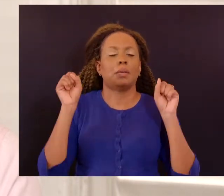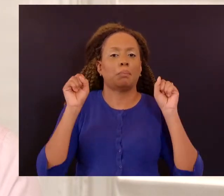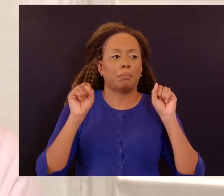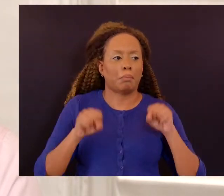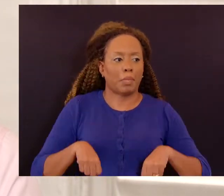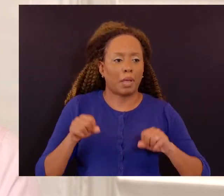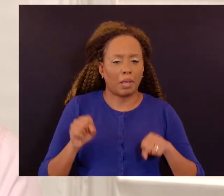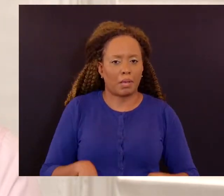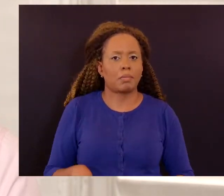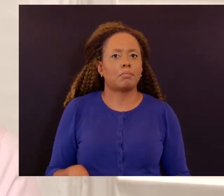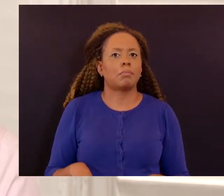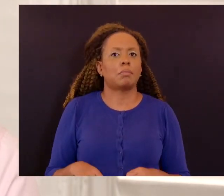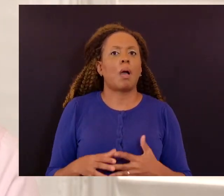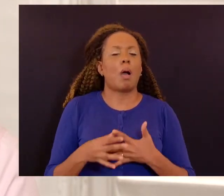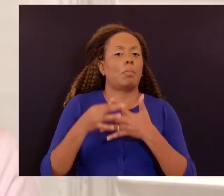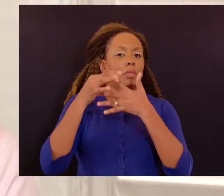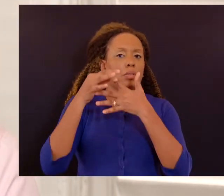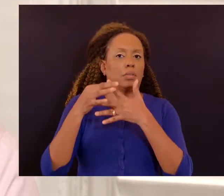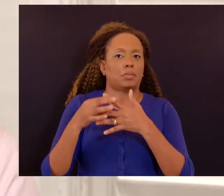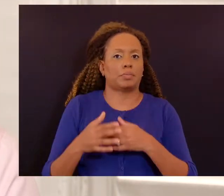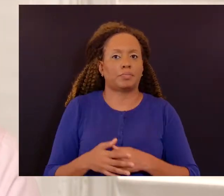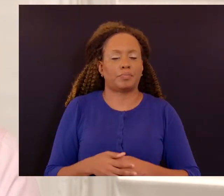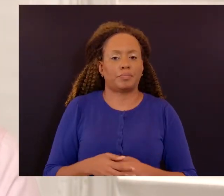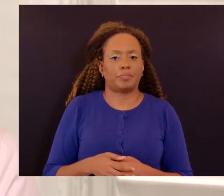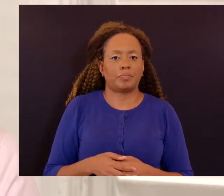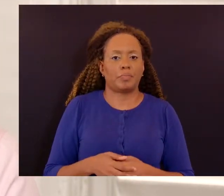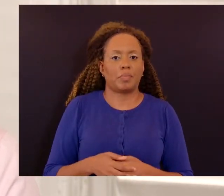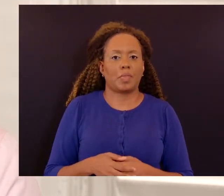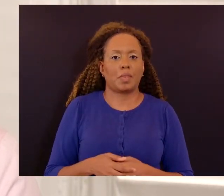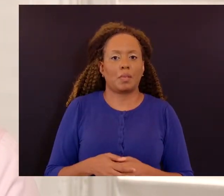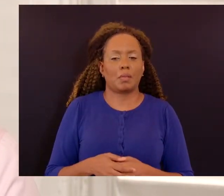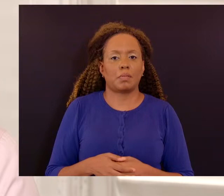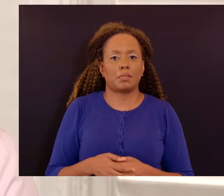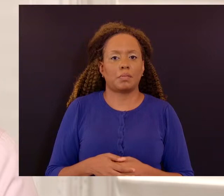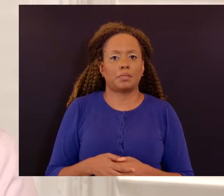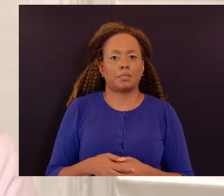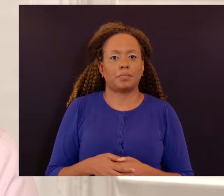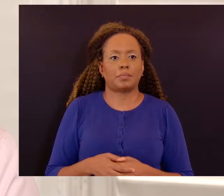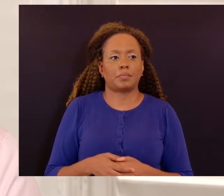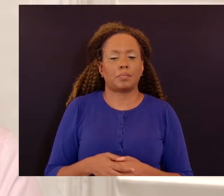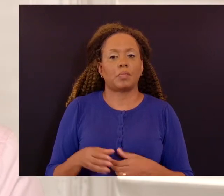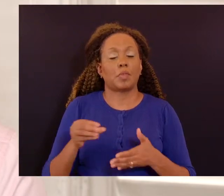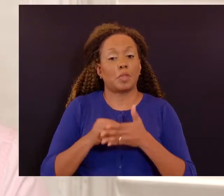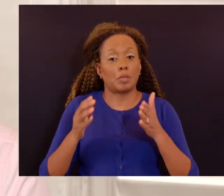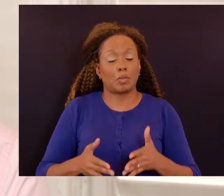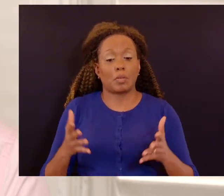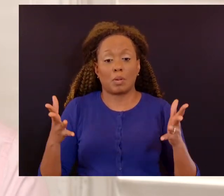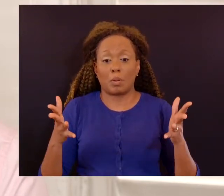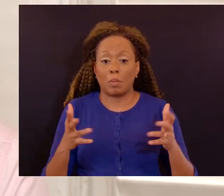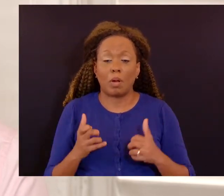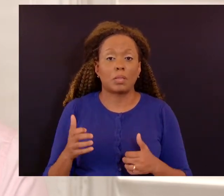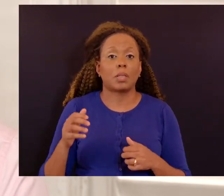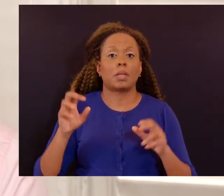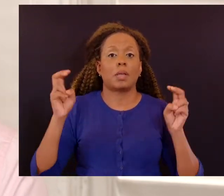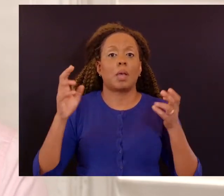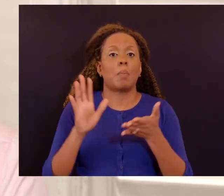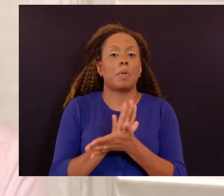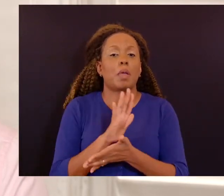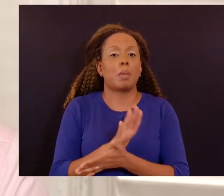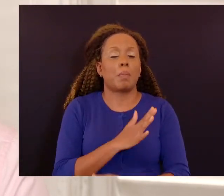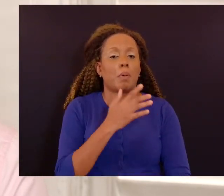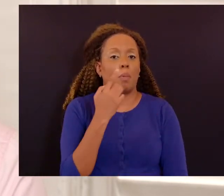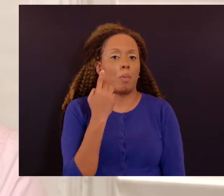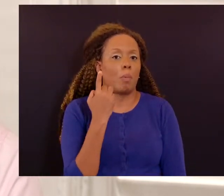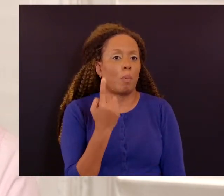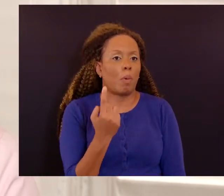be best utilized by our students to ensure that they are able to complete their examinations and get the results back in